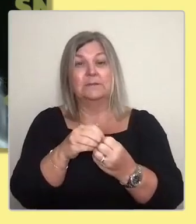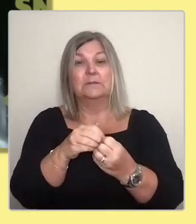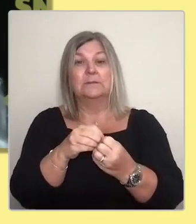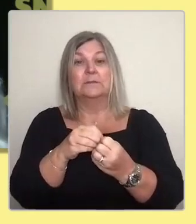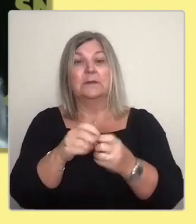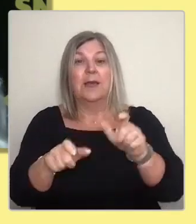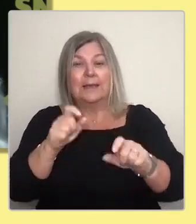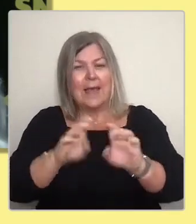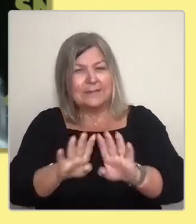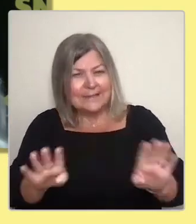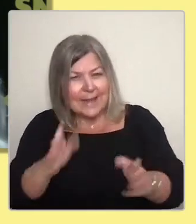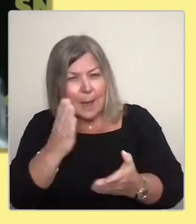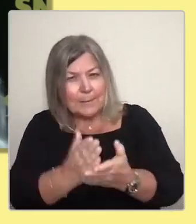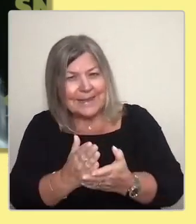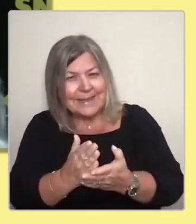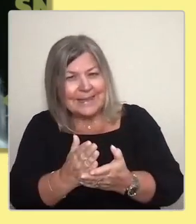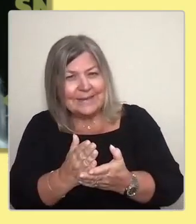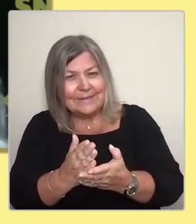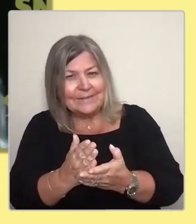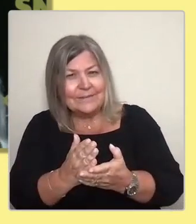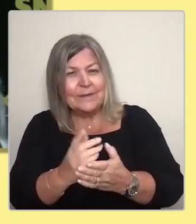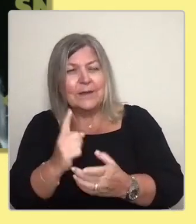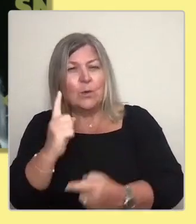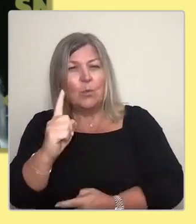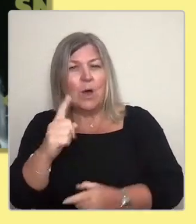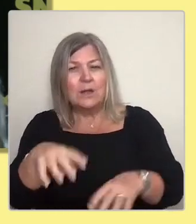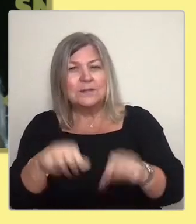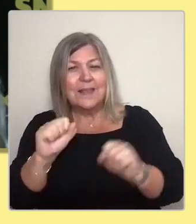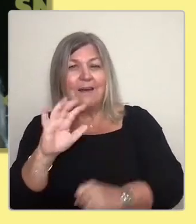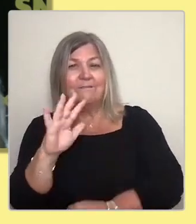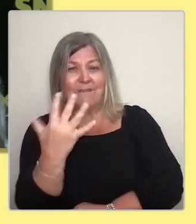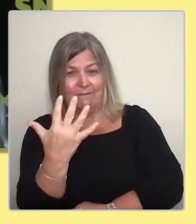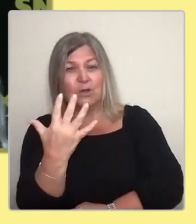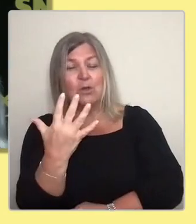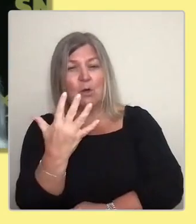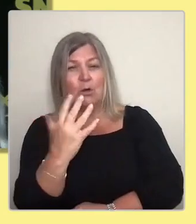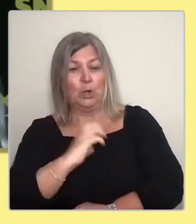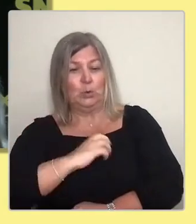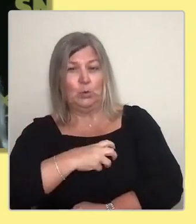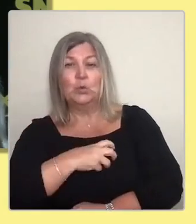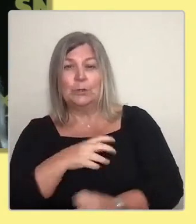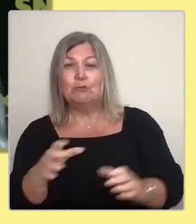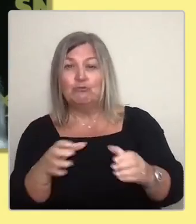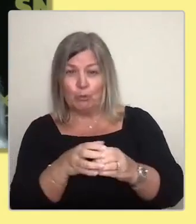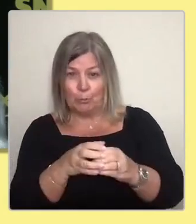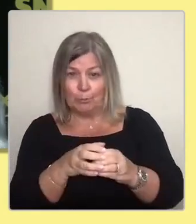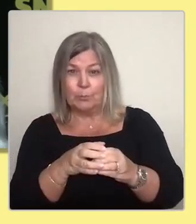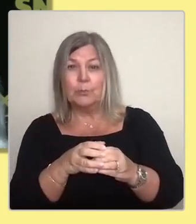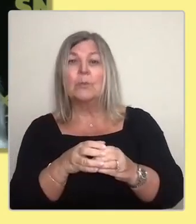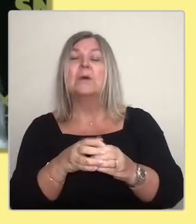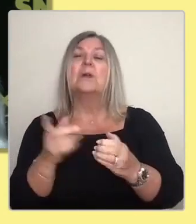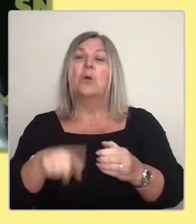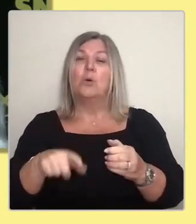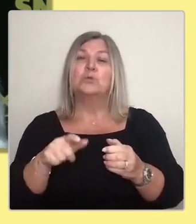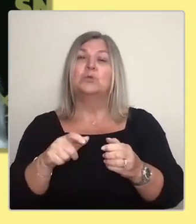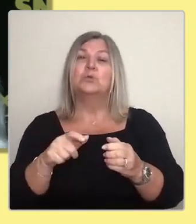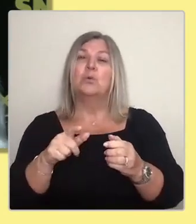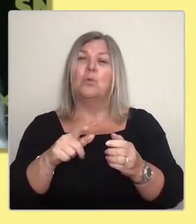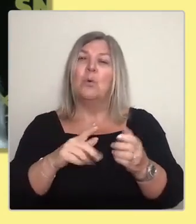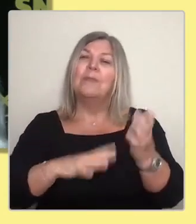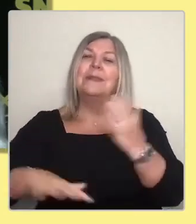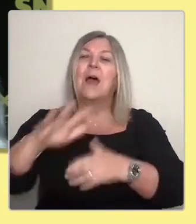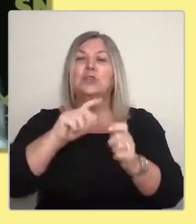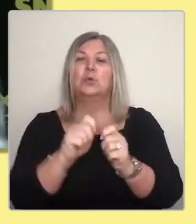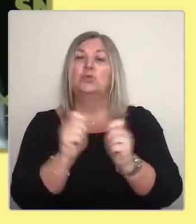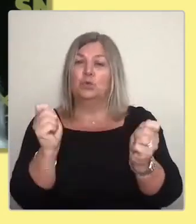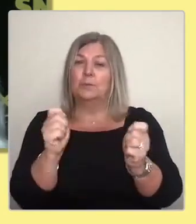another Hustings today, starting at 5 o'clock for the SNP Trade Union Group and the national newspaper. So they're hard pressed, and then there will be at